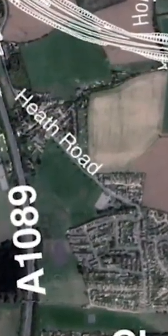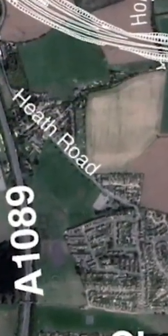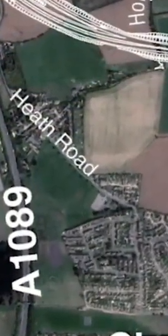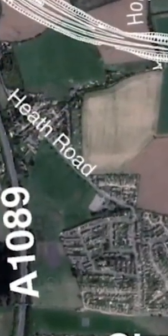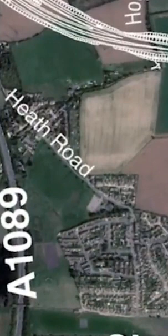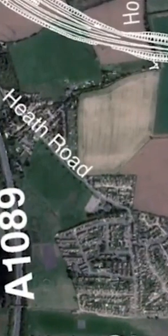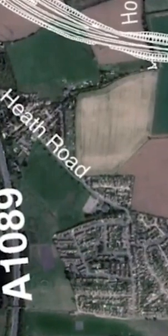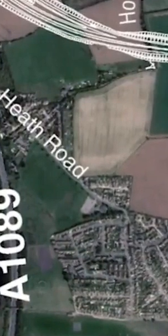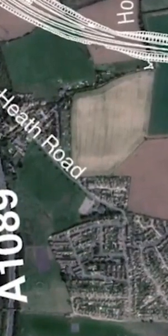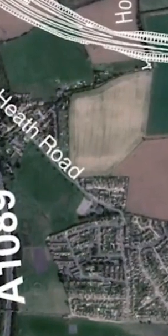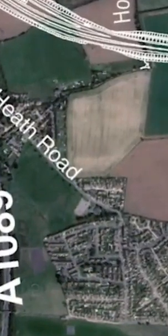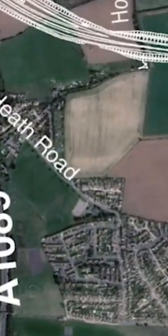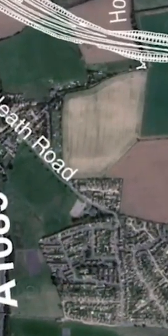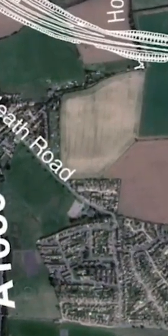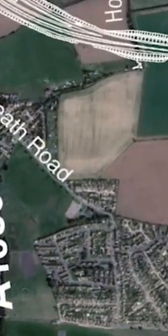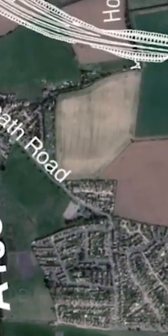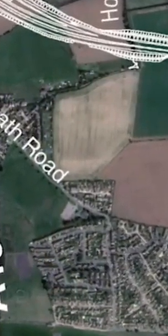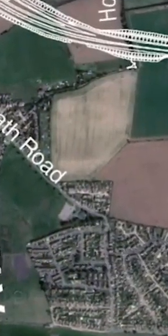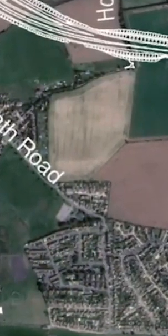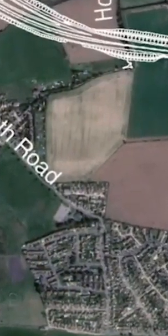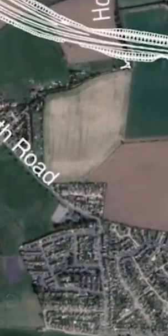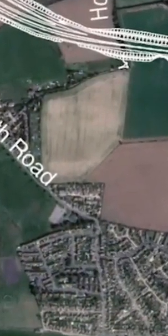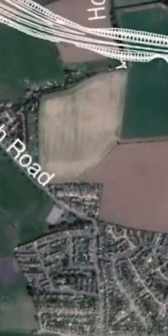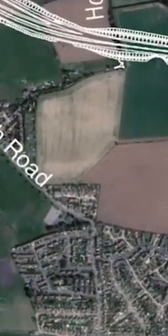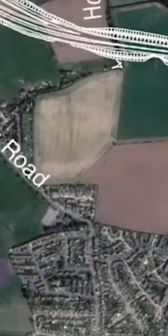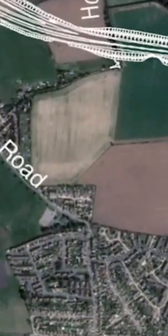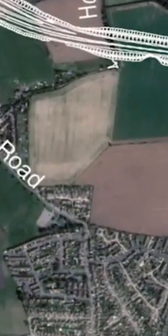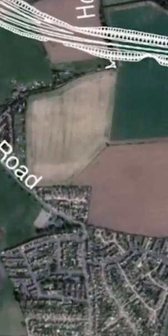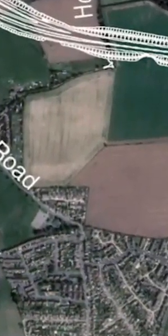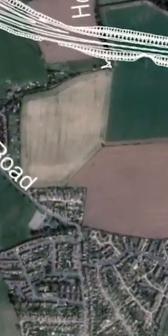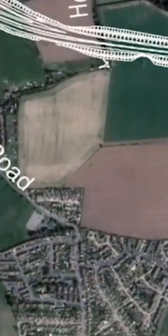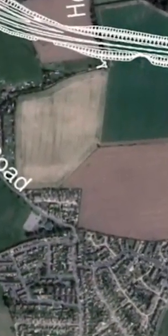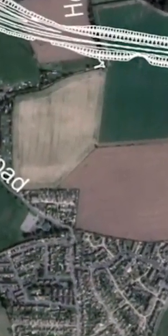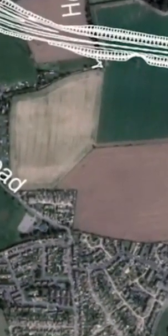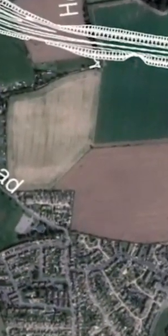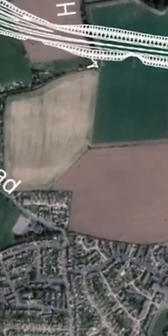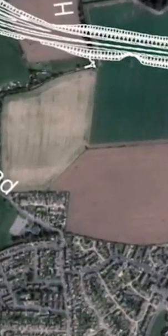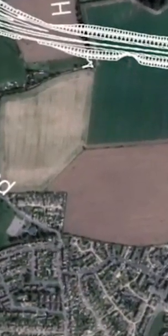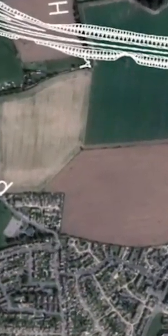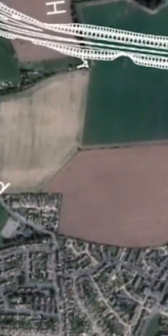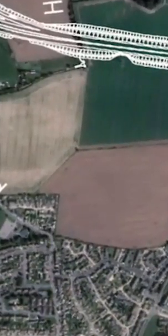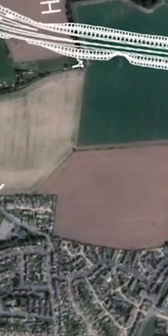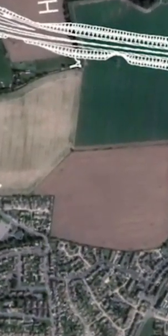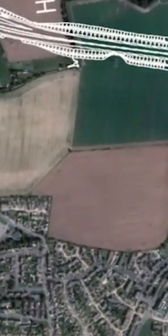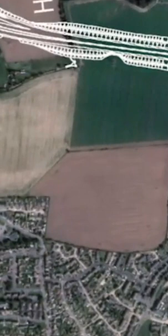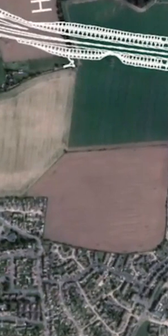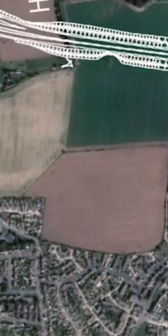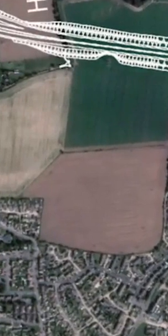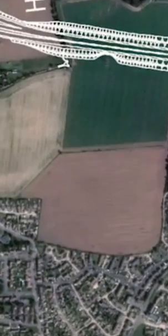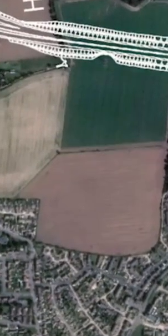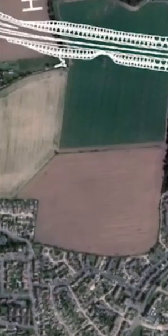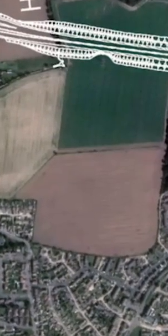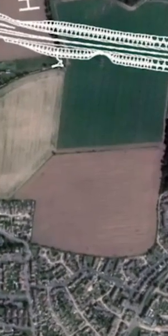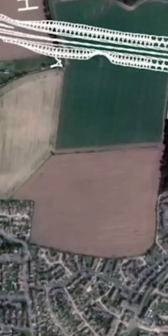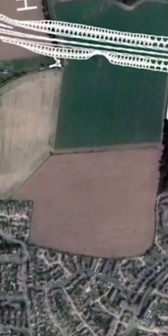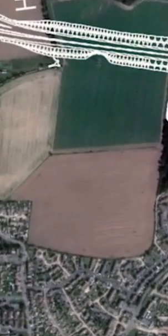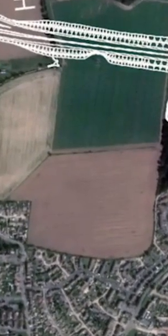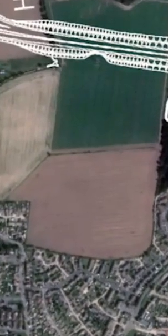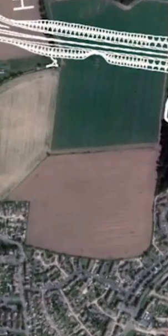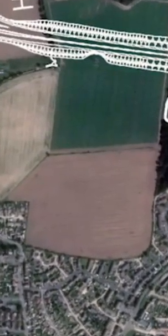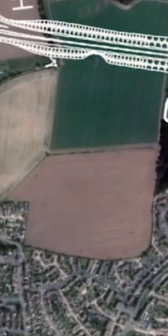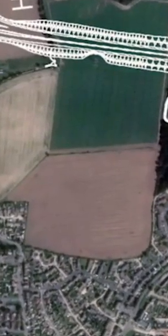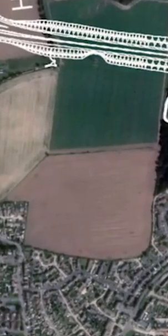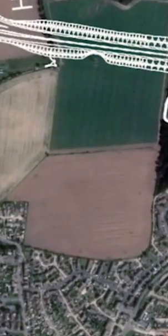we're proposing to remove a false cutting that we previously proposed in a section of the route between the A128 Brentwood Road